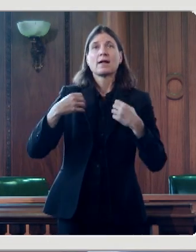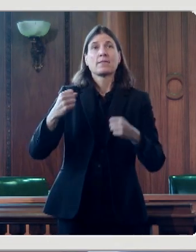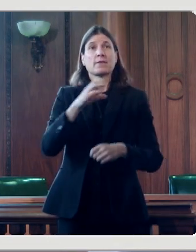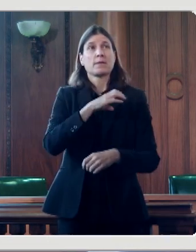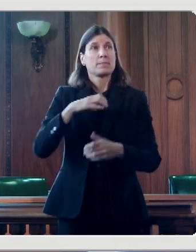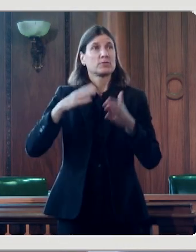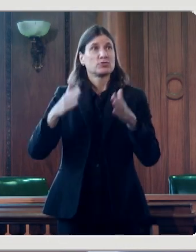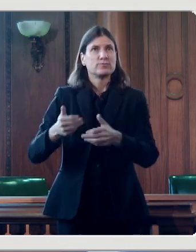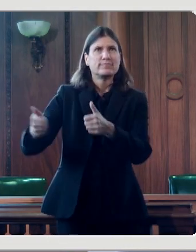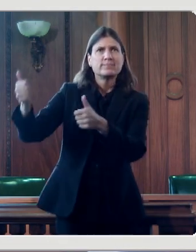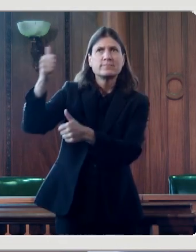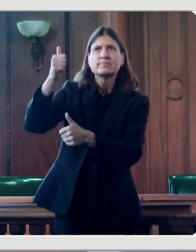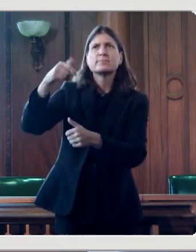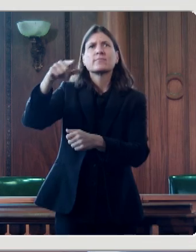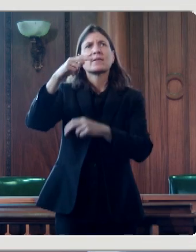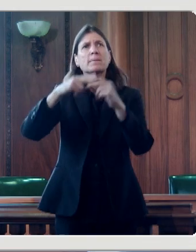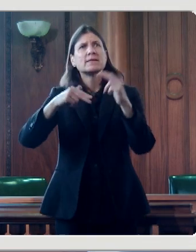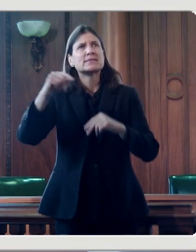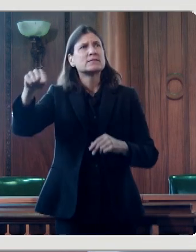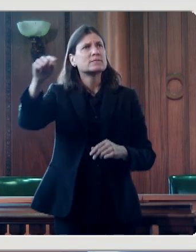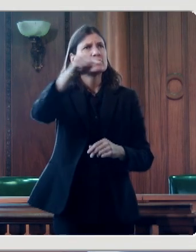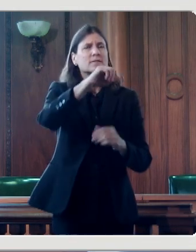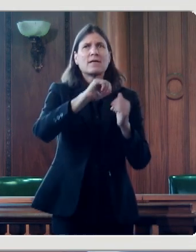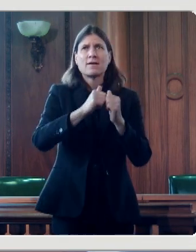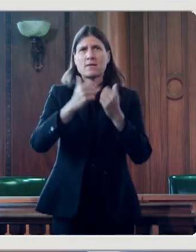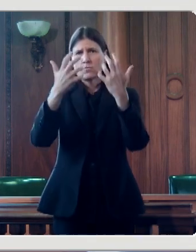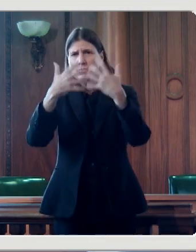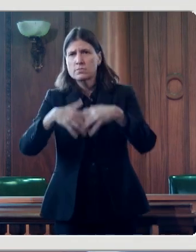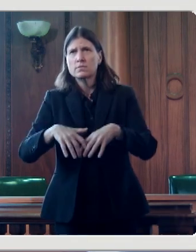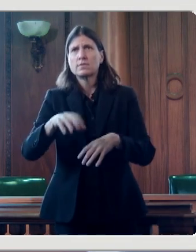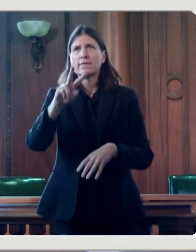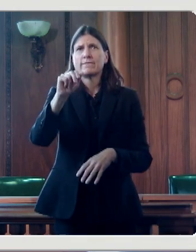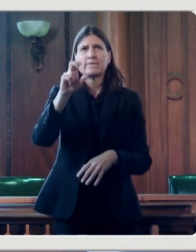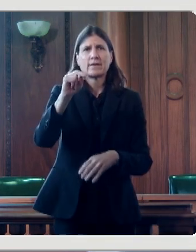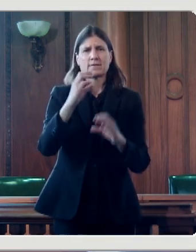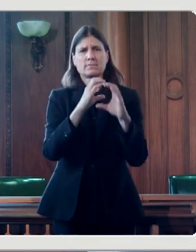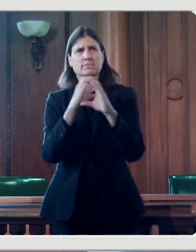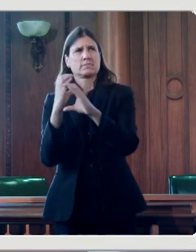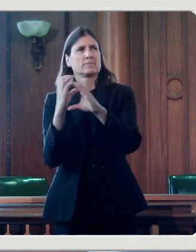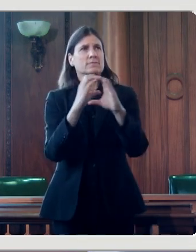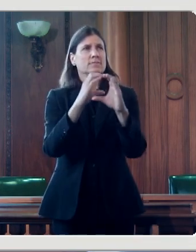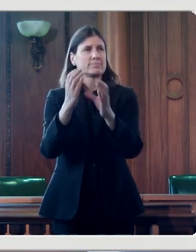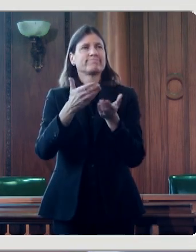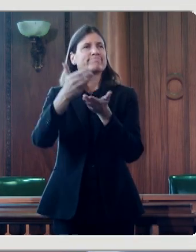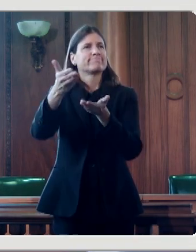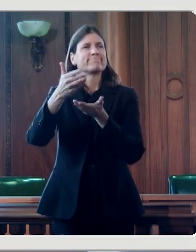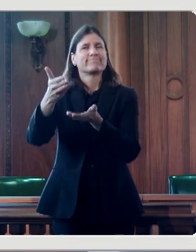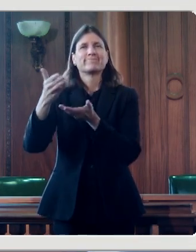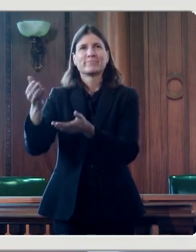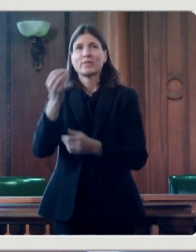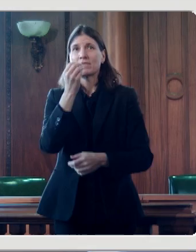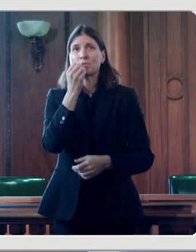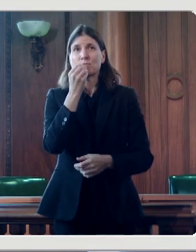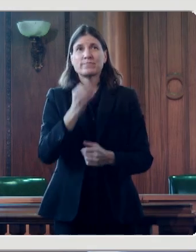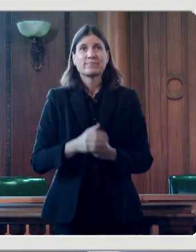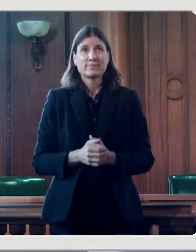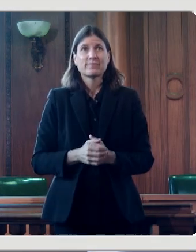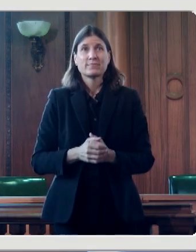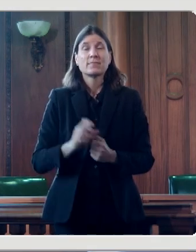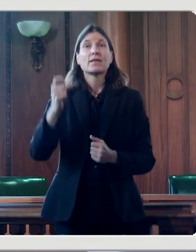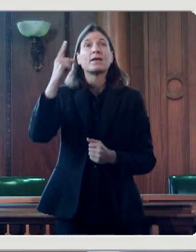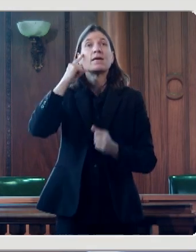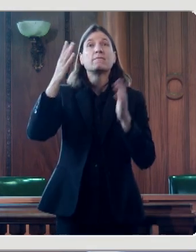Vanpool. Governor Baker stopped the spread. Testing in partnership with AMR continues. It's